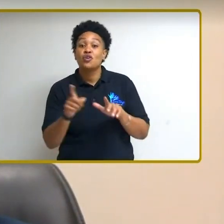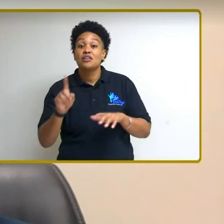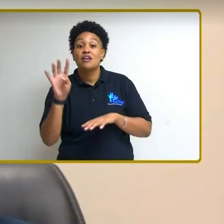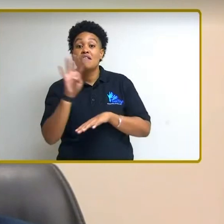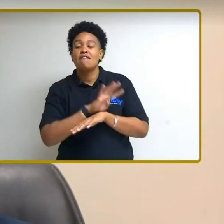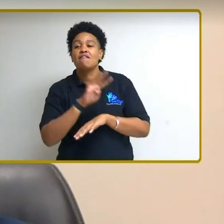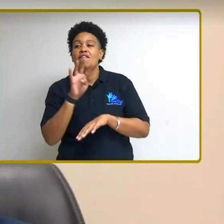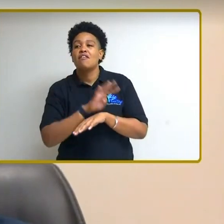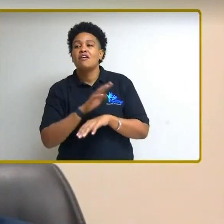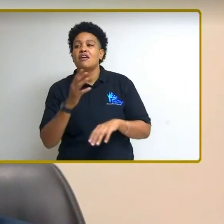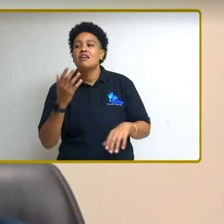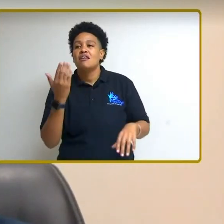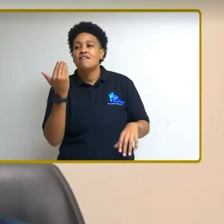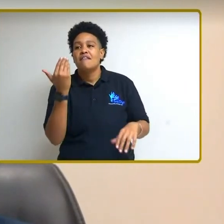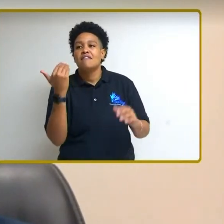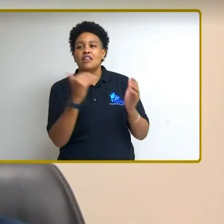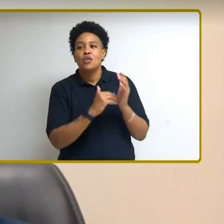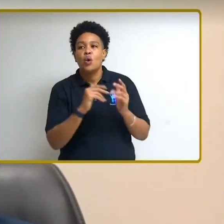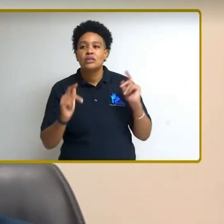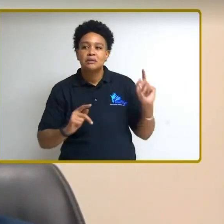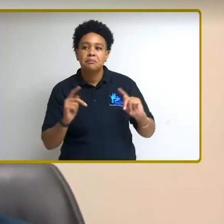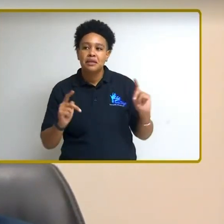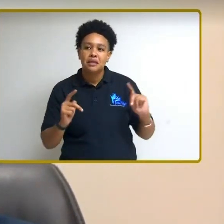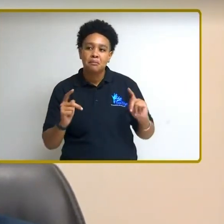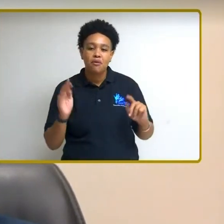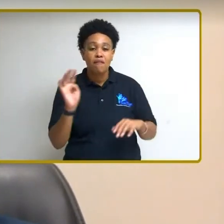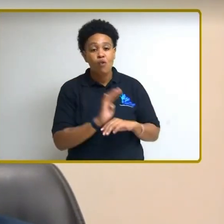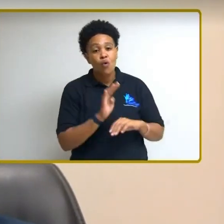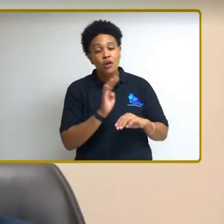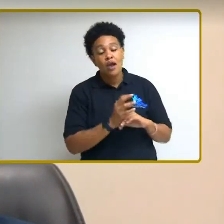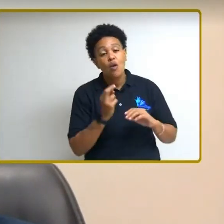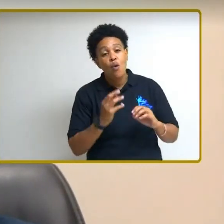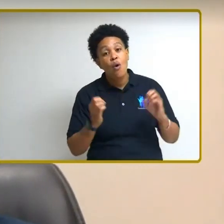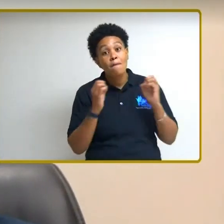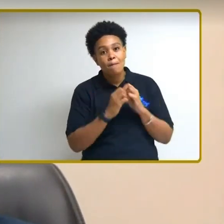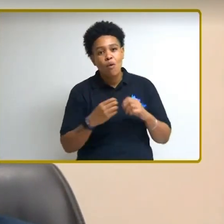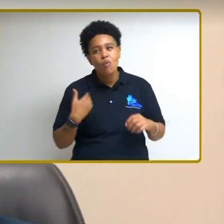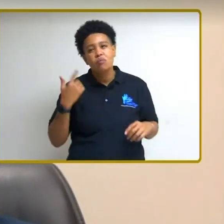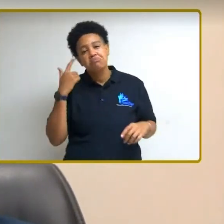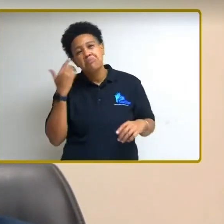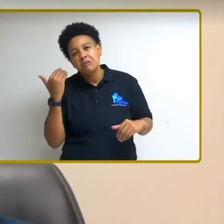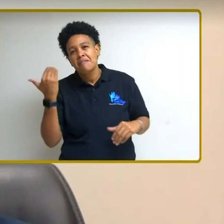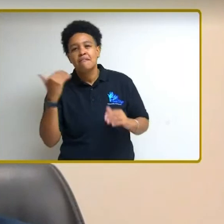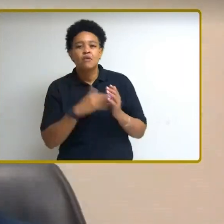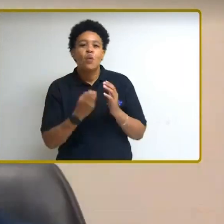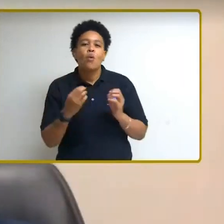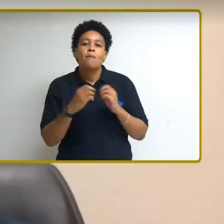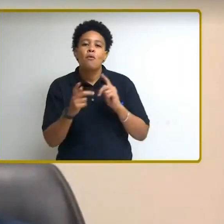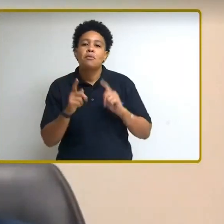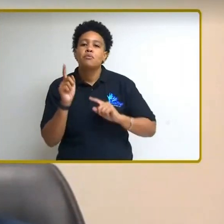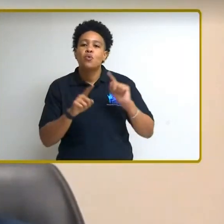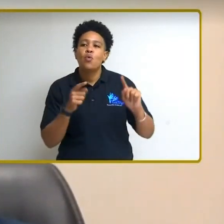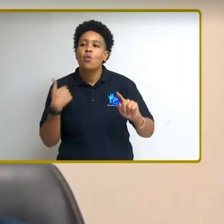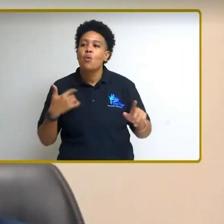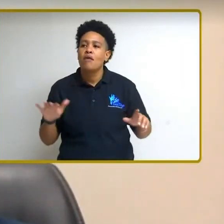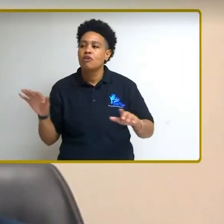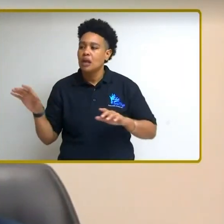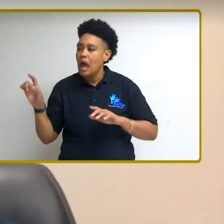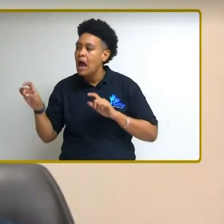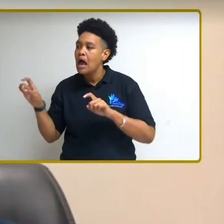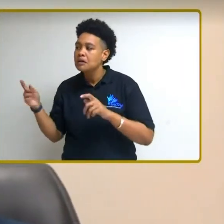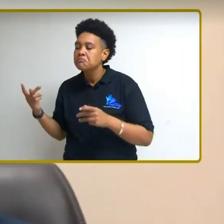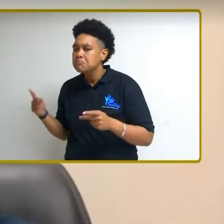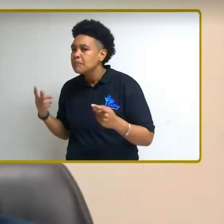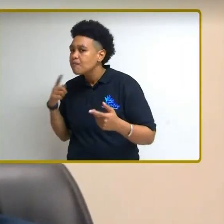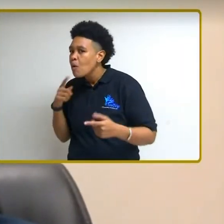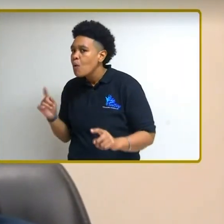days 15,000 or more. We have been mobilizing for a while